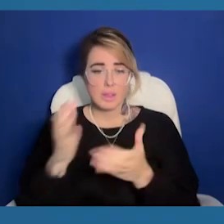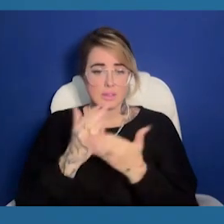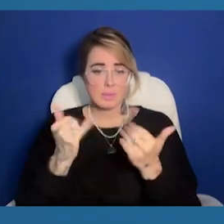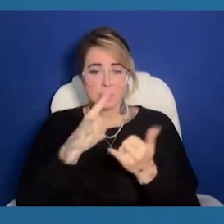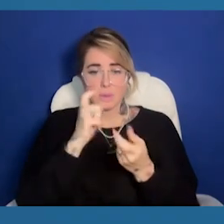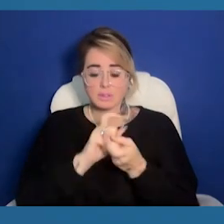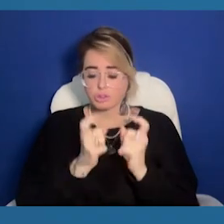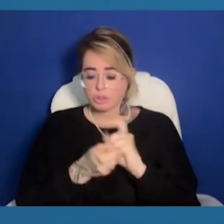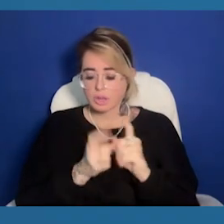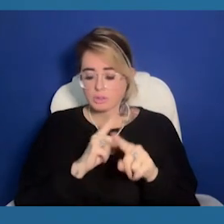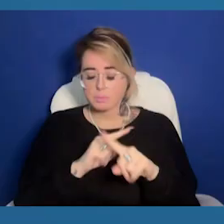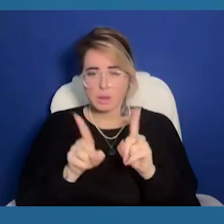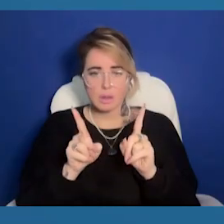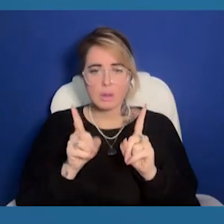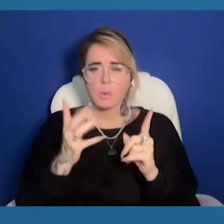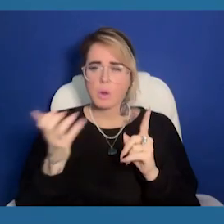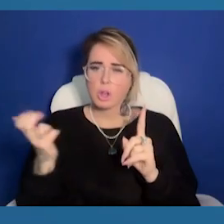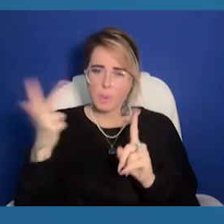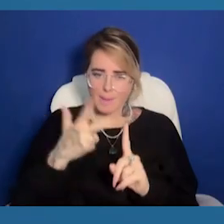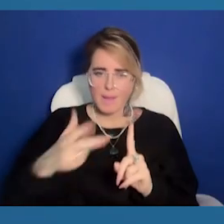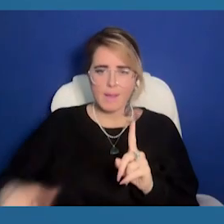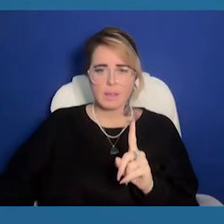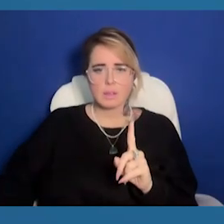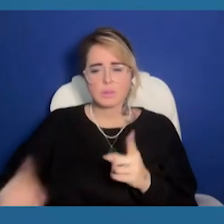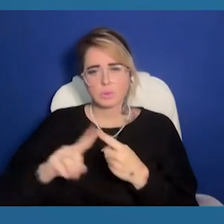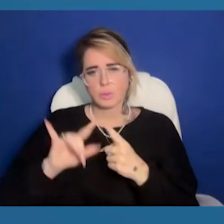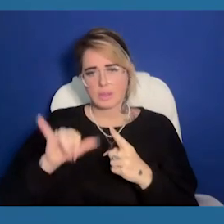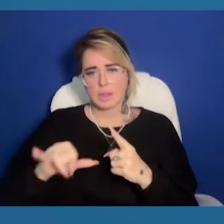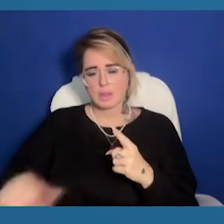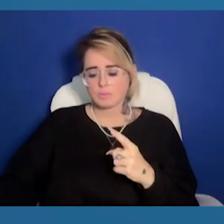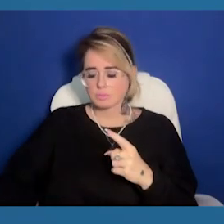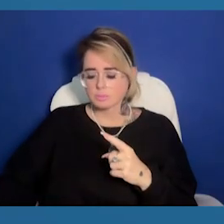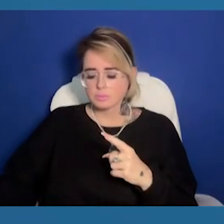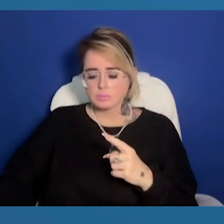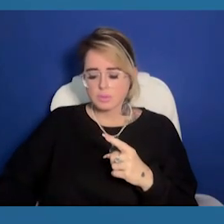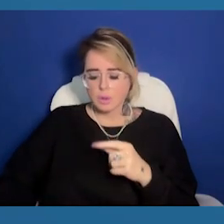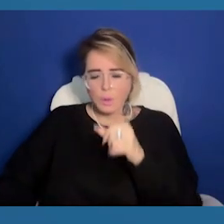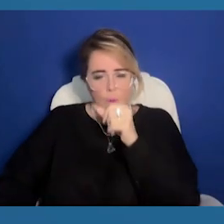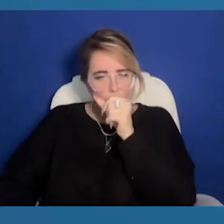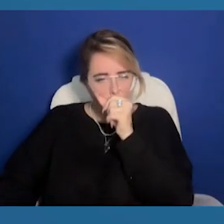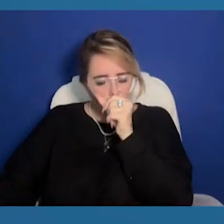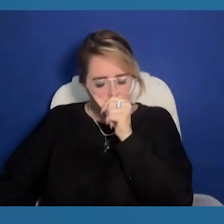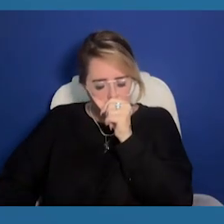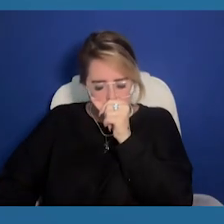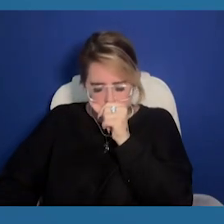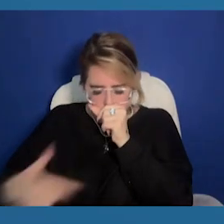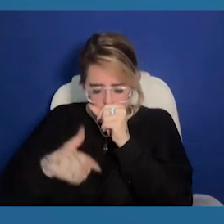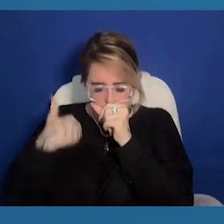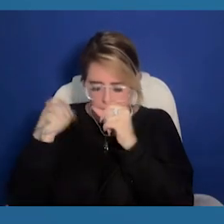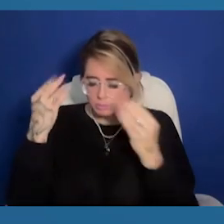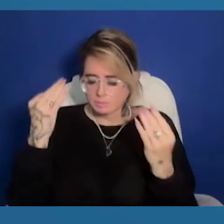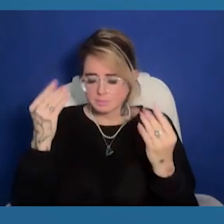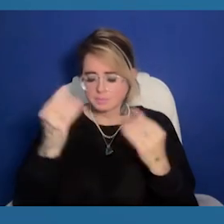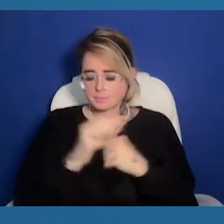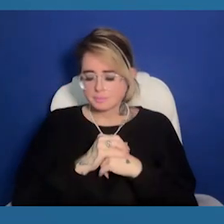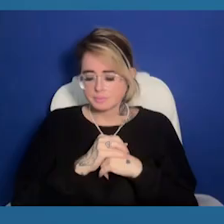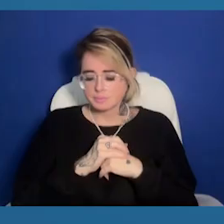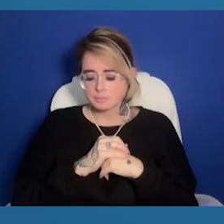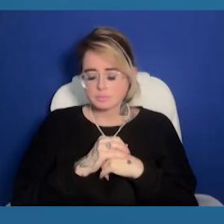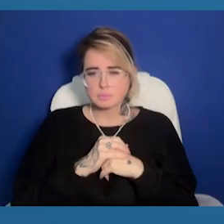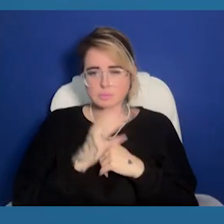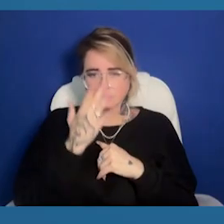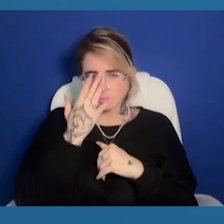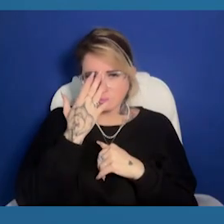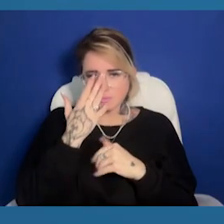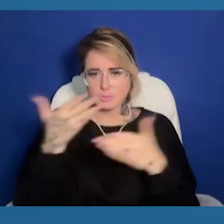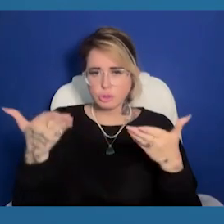want to just bring us back to that. I was sitting here thinking, I have the honor of introducing next an